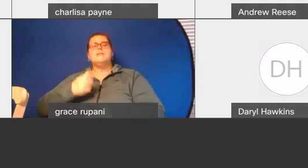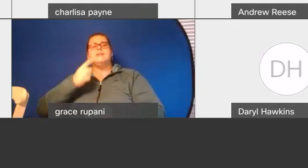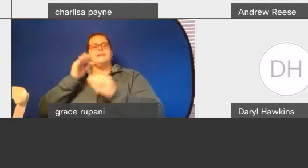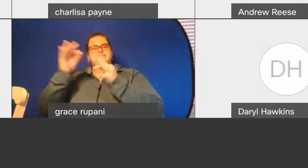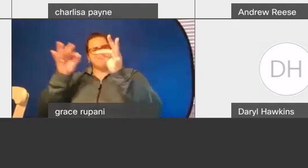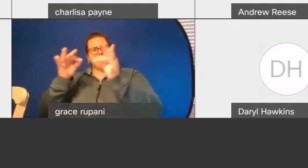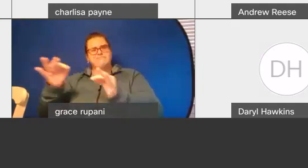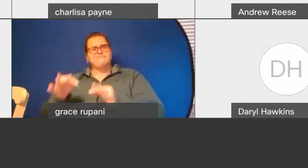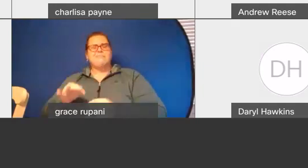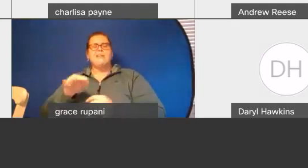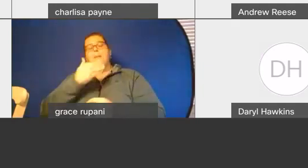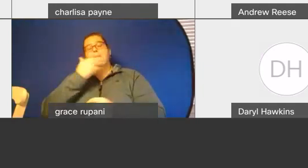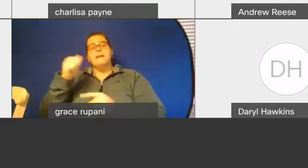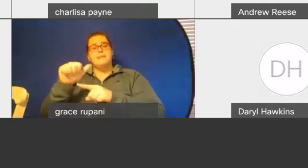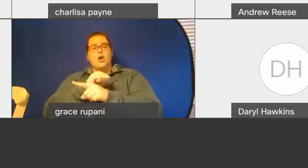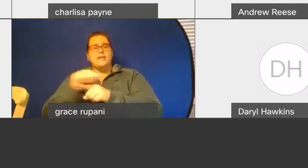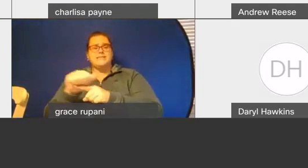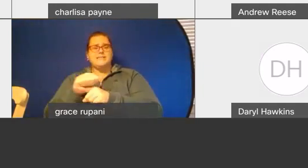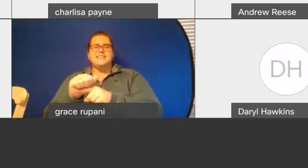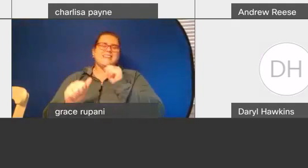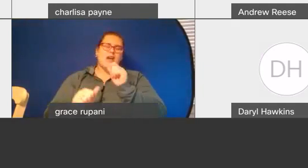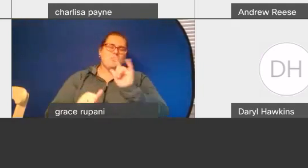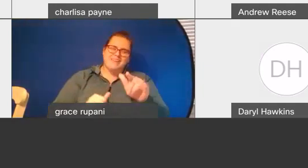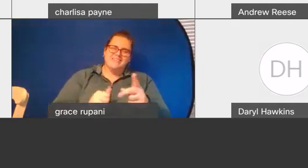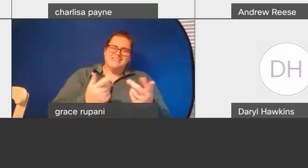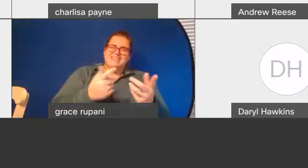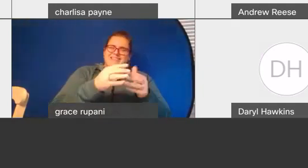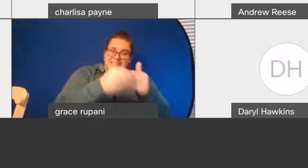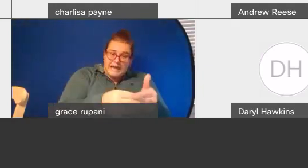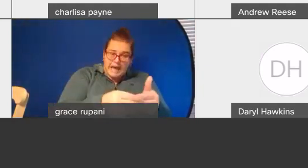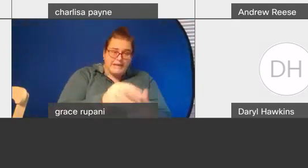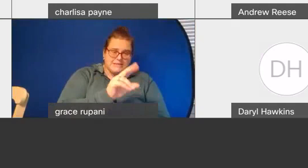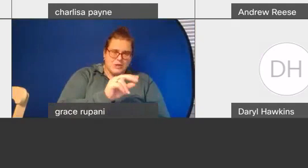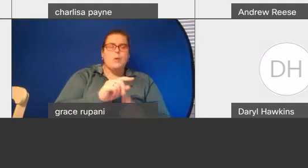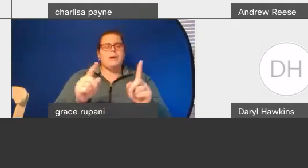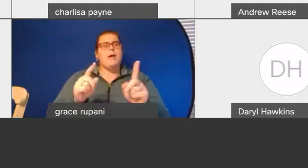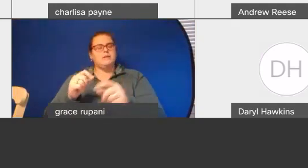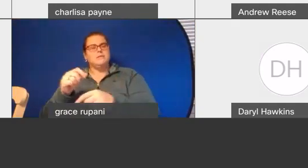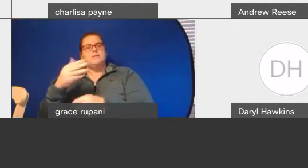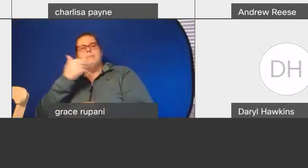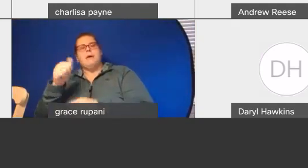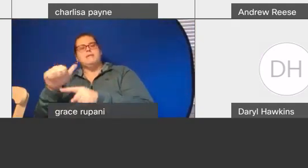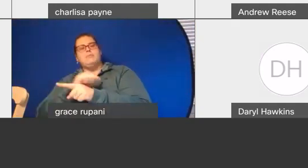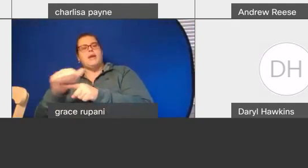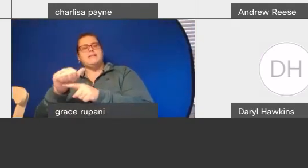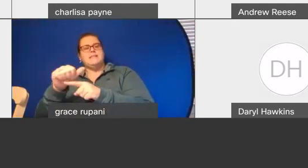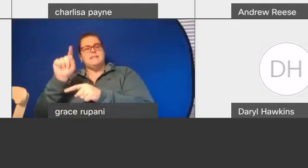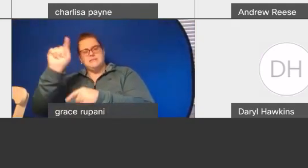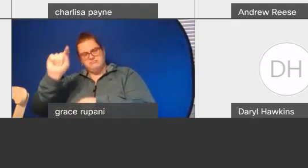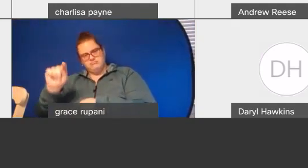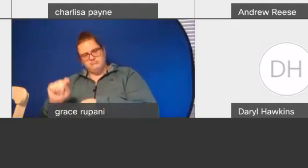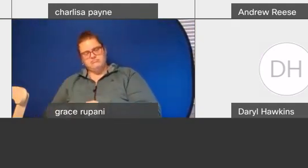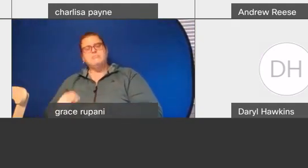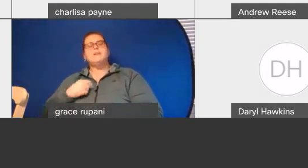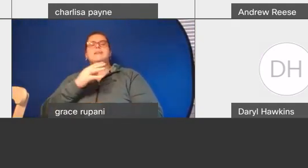guidance, because as I said, each of our day providers then develops their own plan and submits it for review, and it's reviewed against that